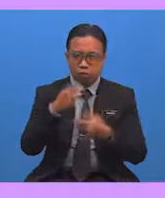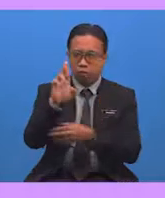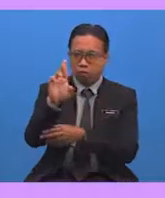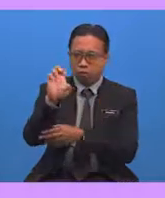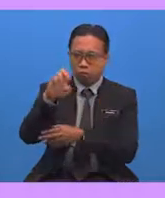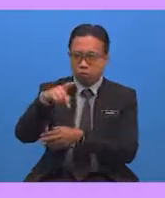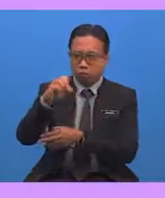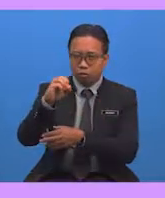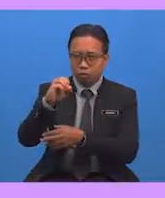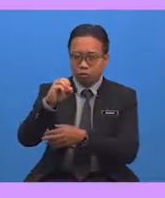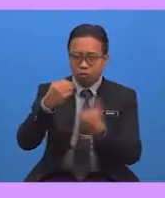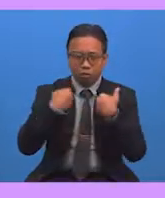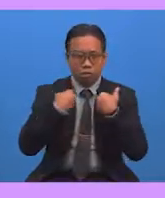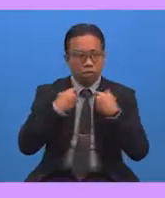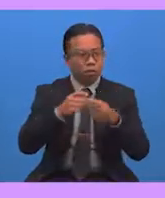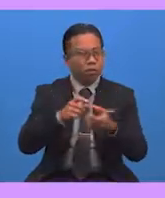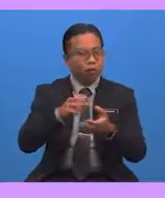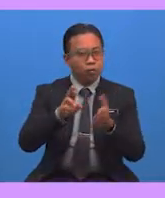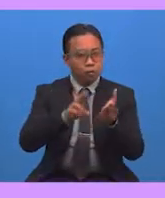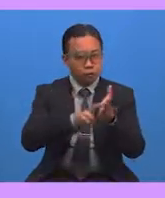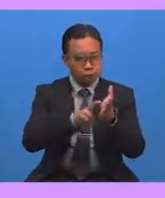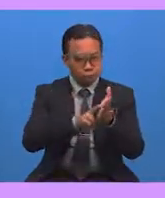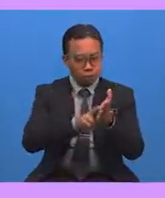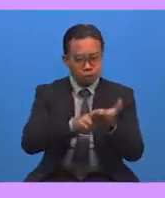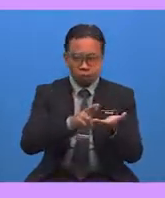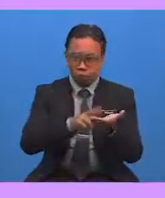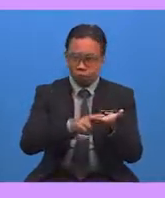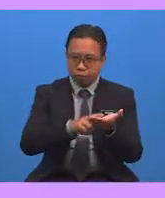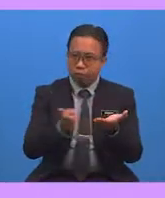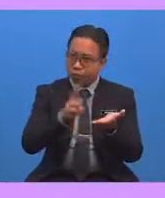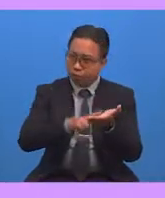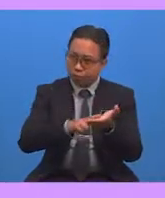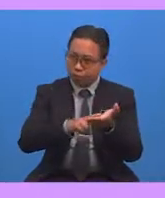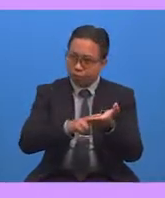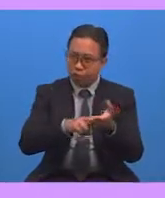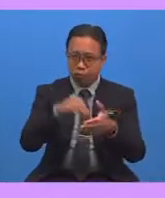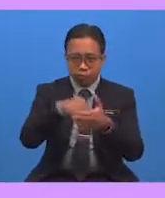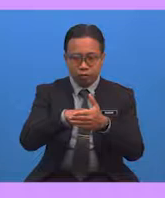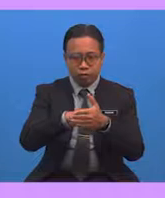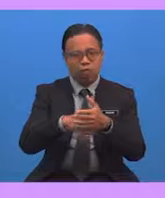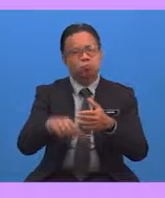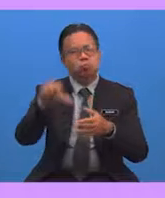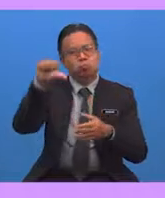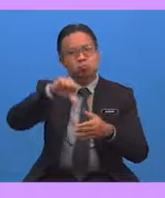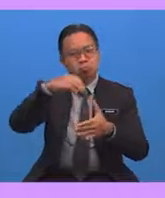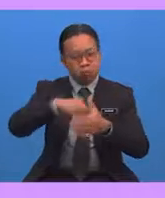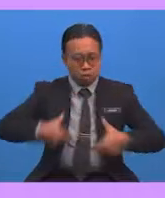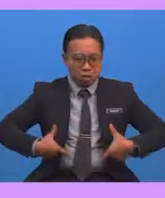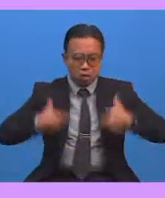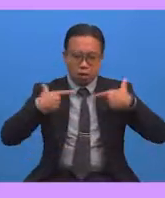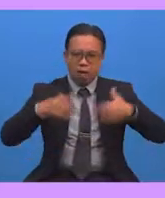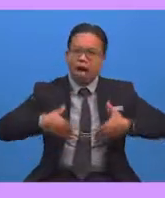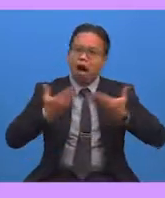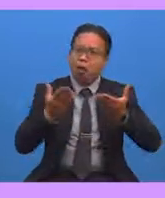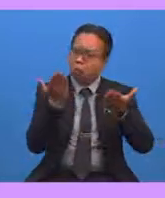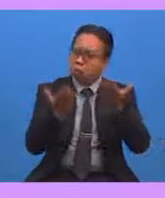and academic track records that are excellently failing at life. How can this be